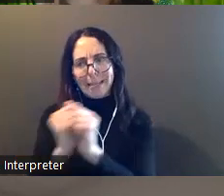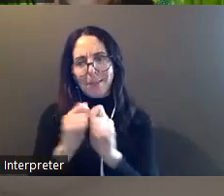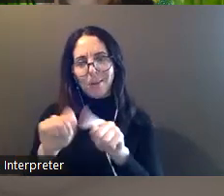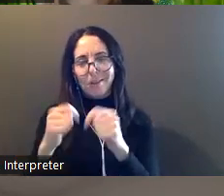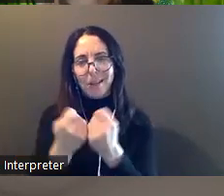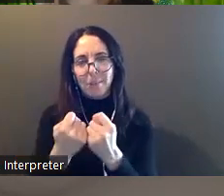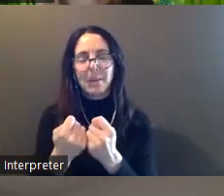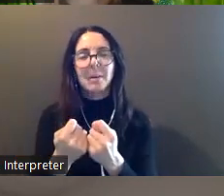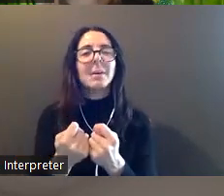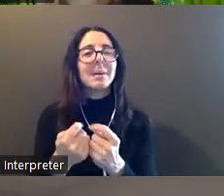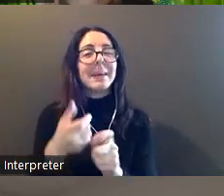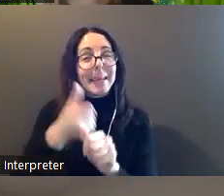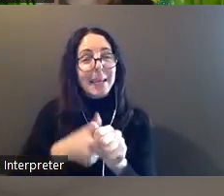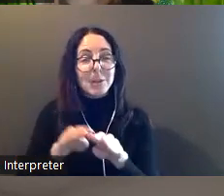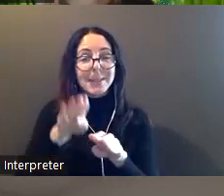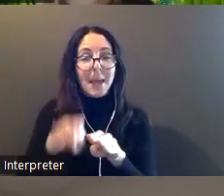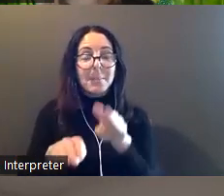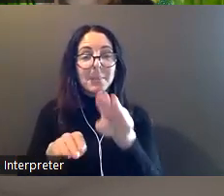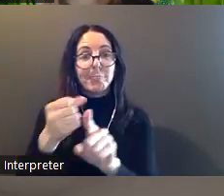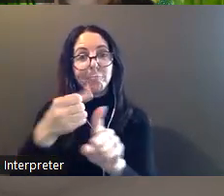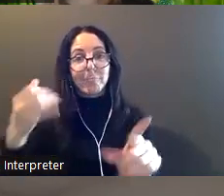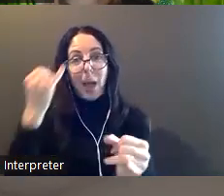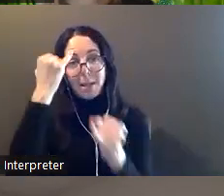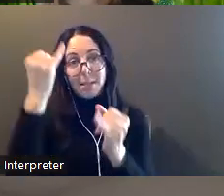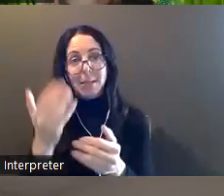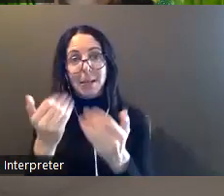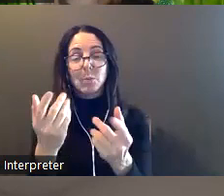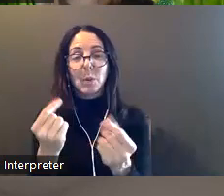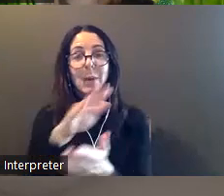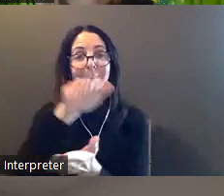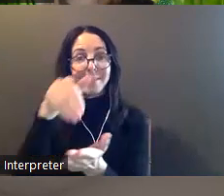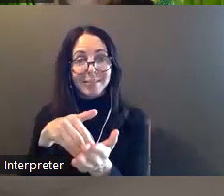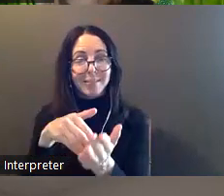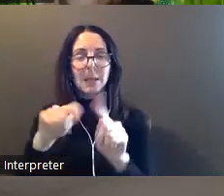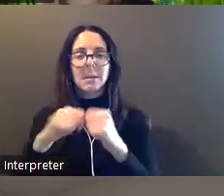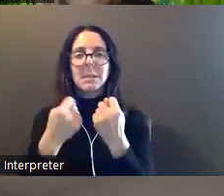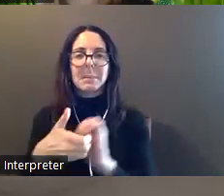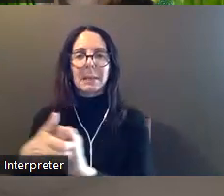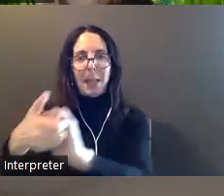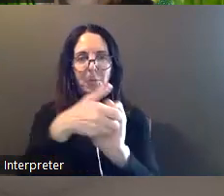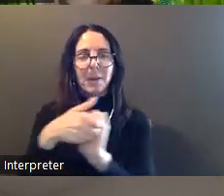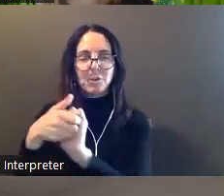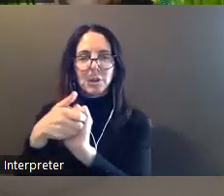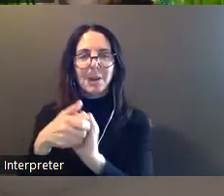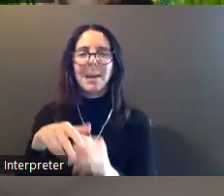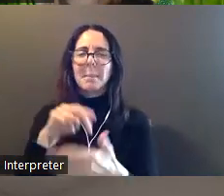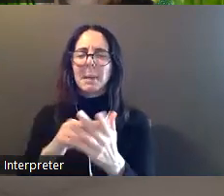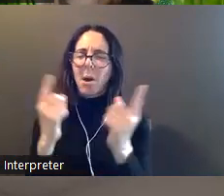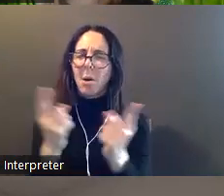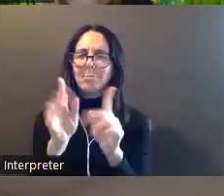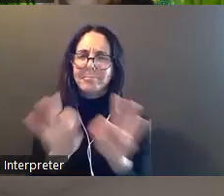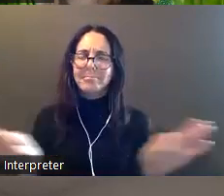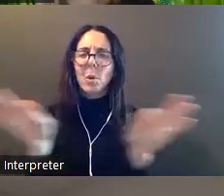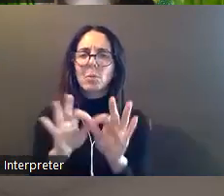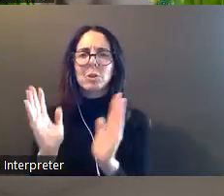and suggestions for what to do, and at the center is team collaboration. We always want to talk to our team